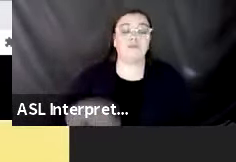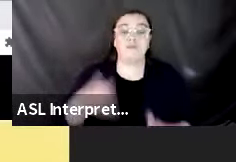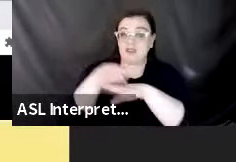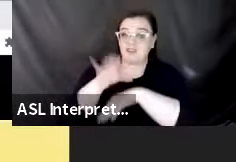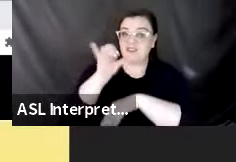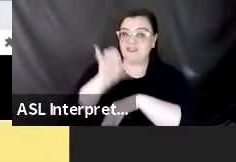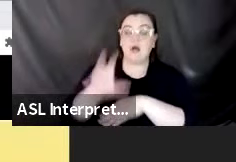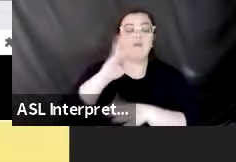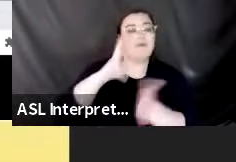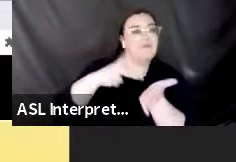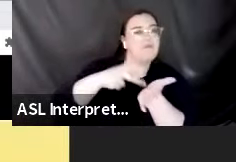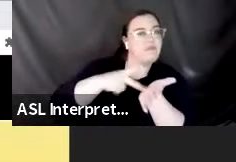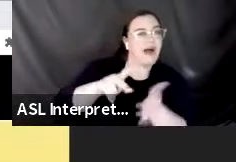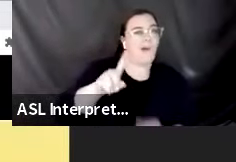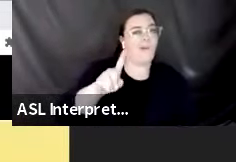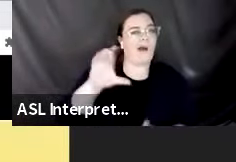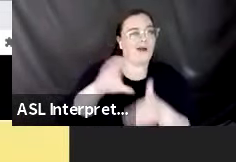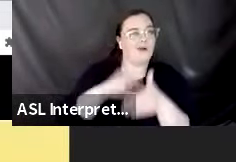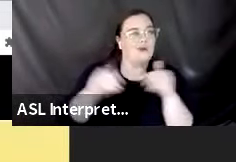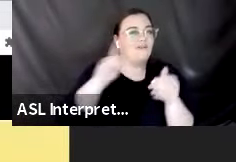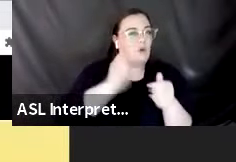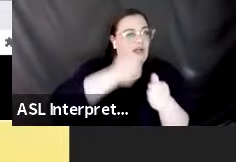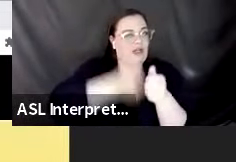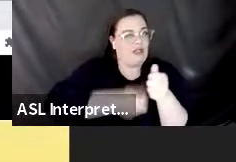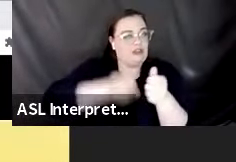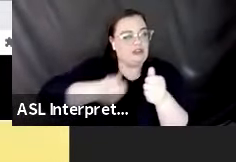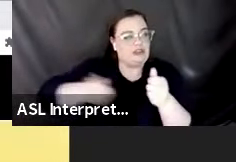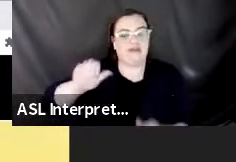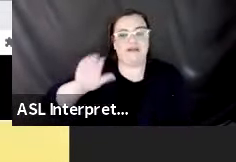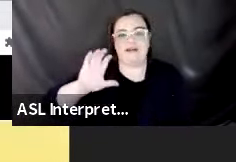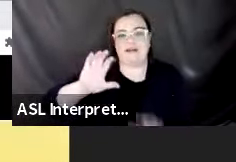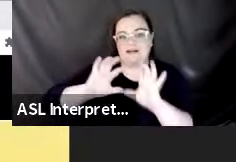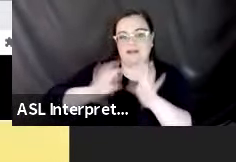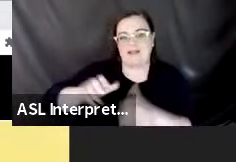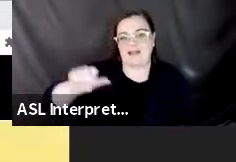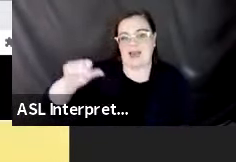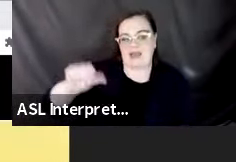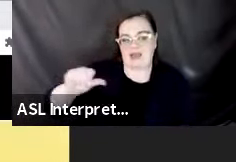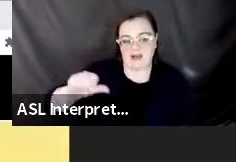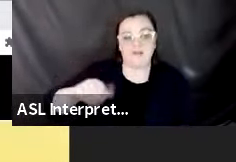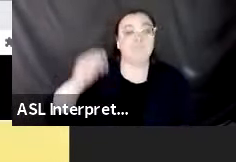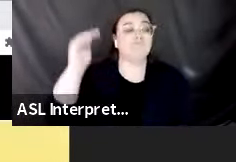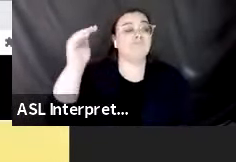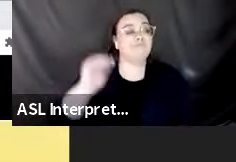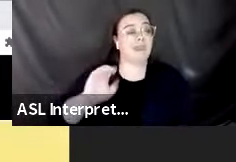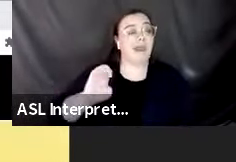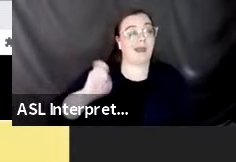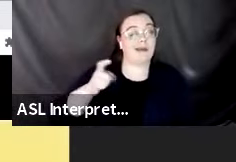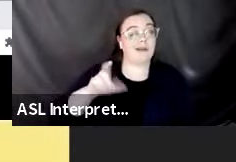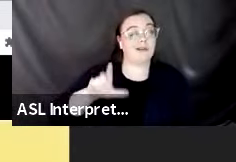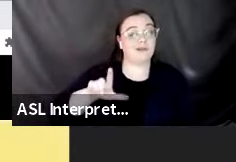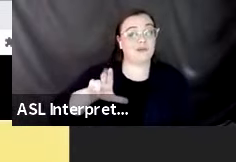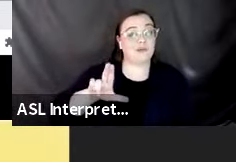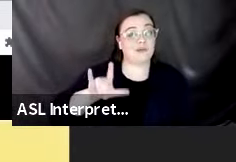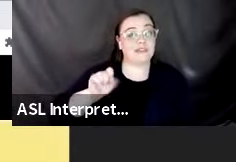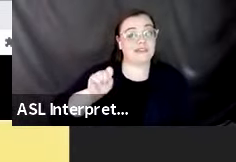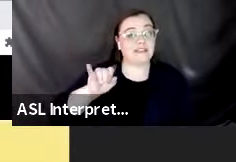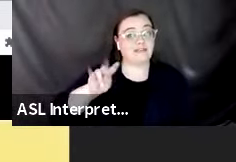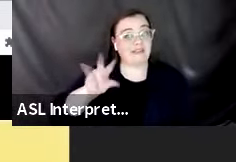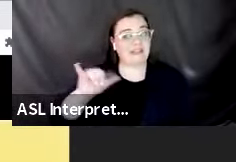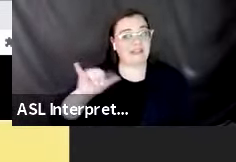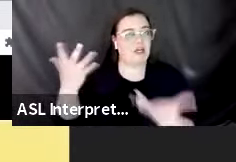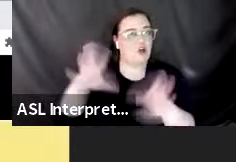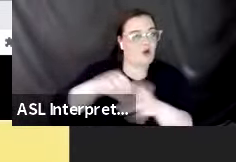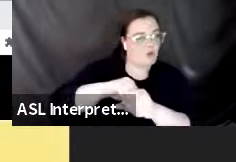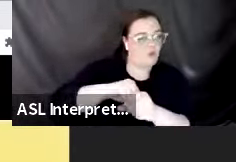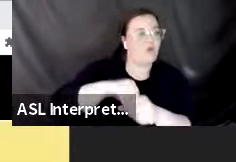A at $100. Their exclusivity, again, is built in, and there are expanded editing rights that